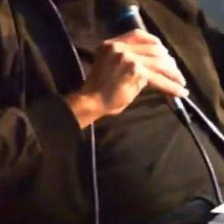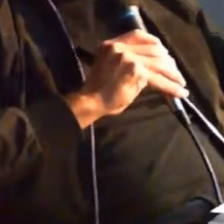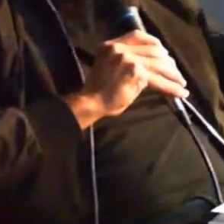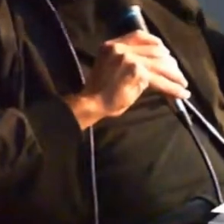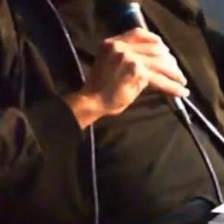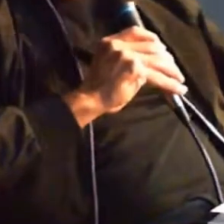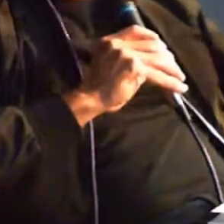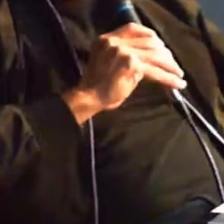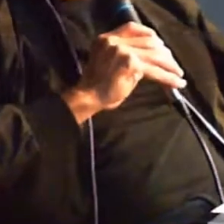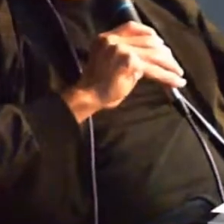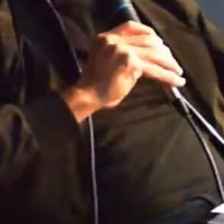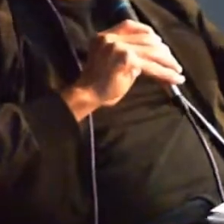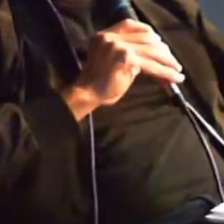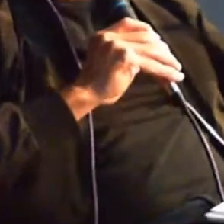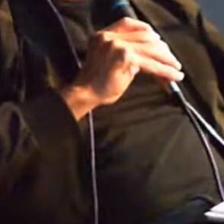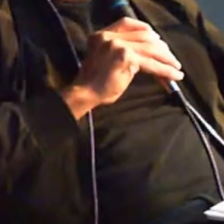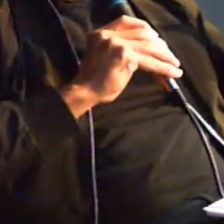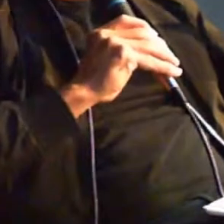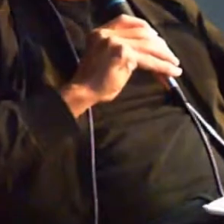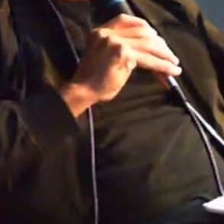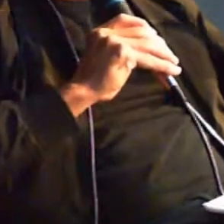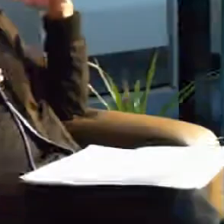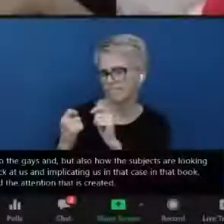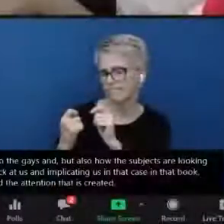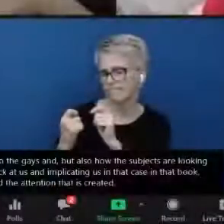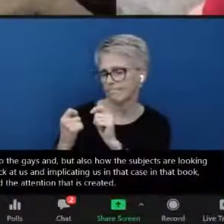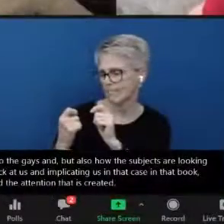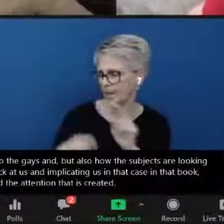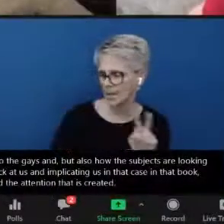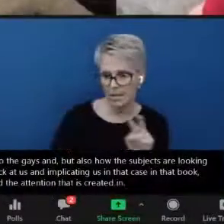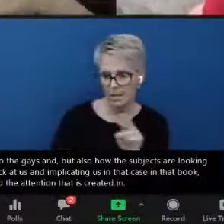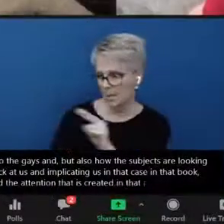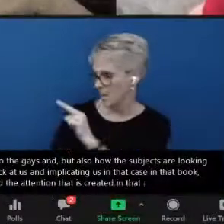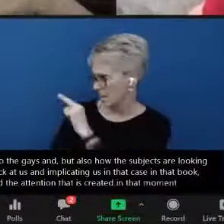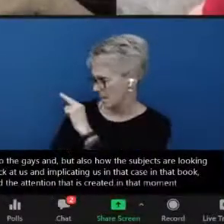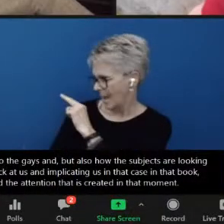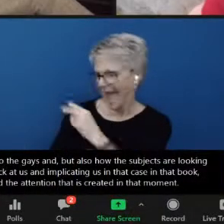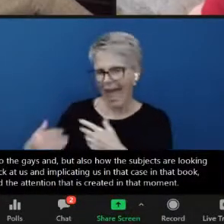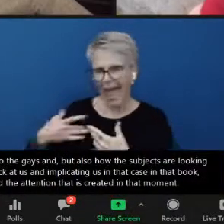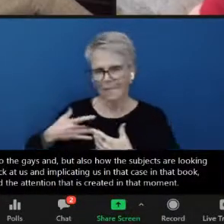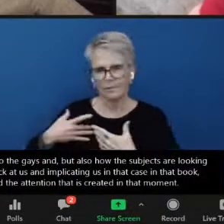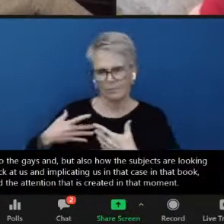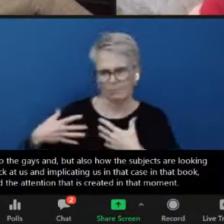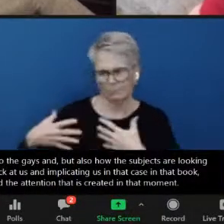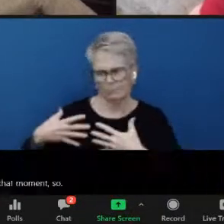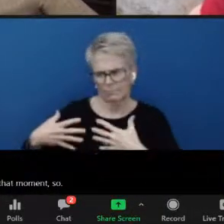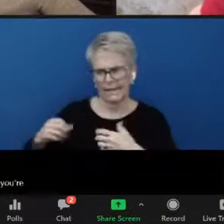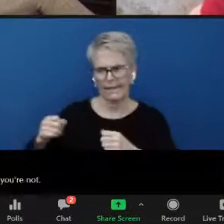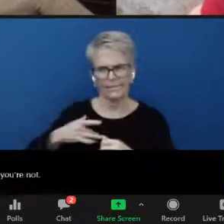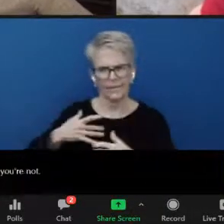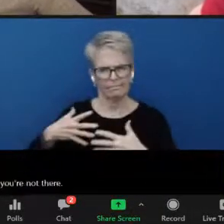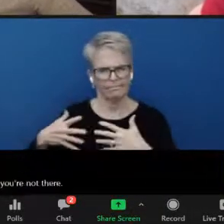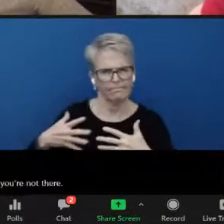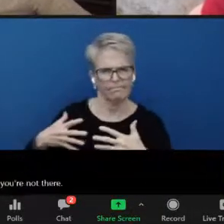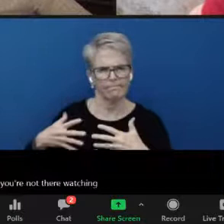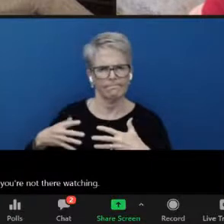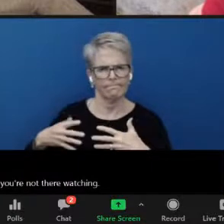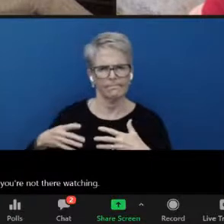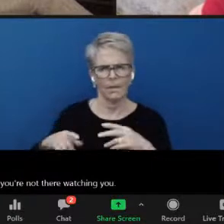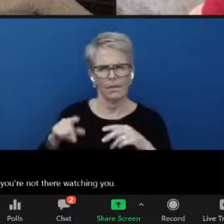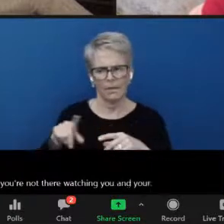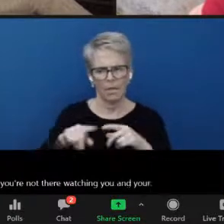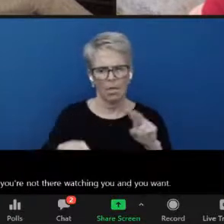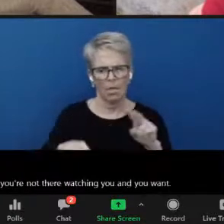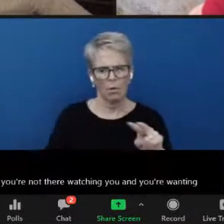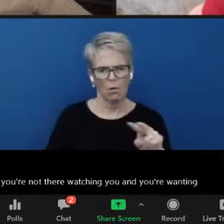and the tension that is created in that moment. So you're not, they're watching you and you're